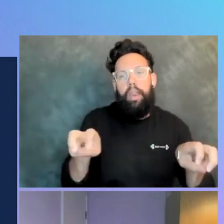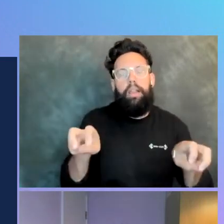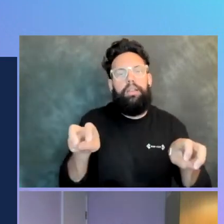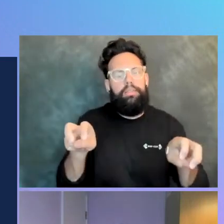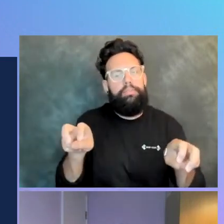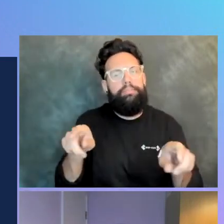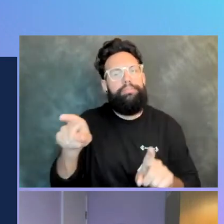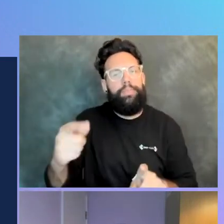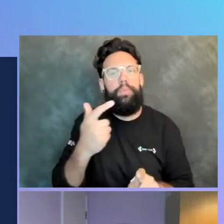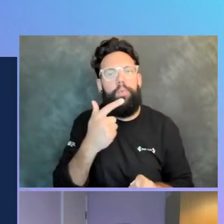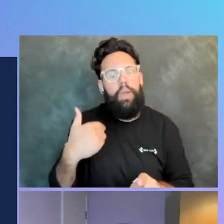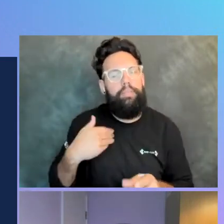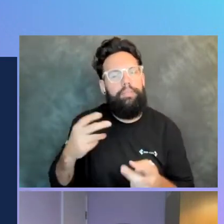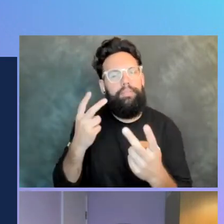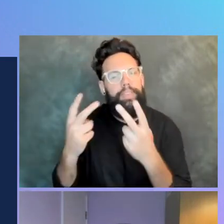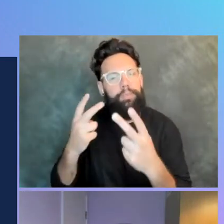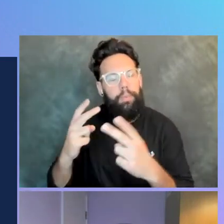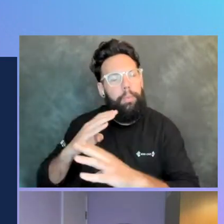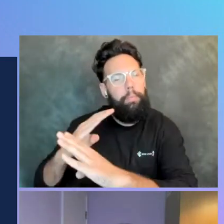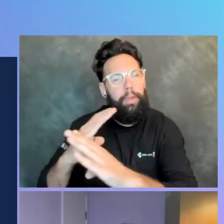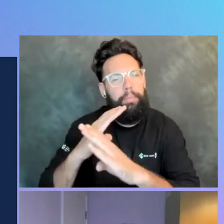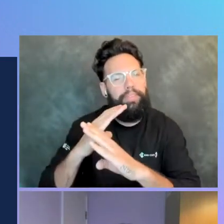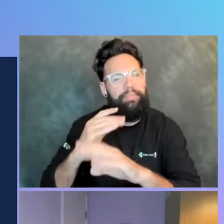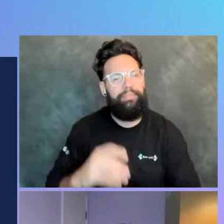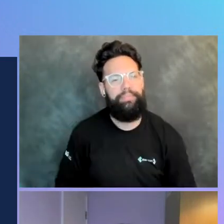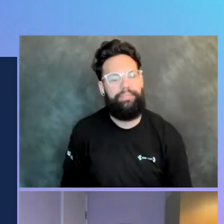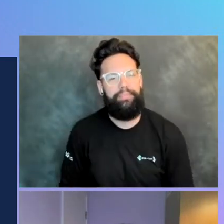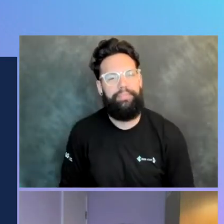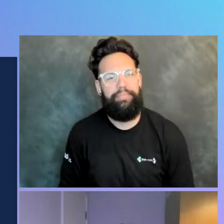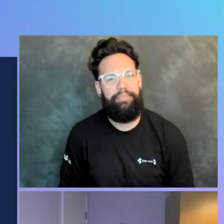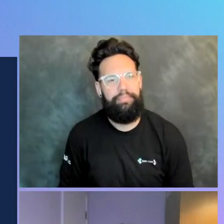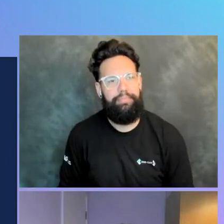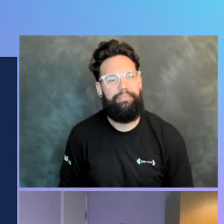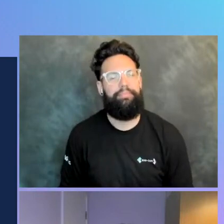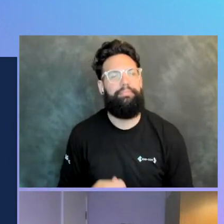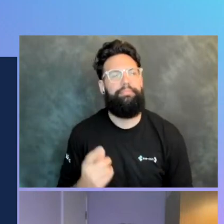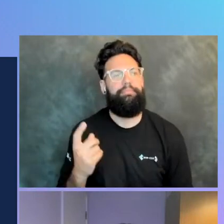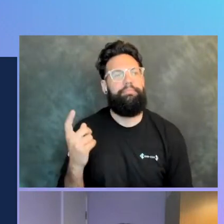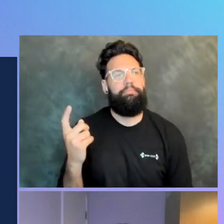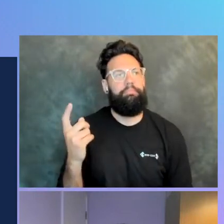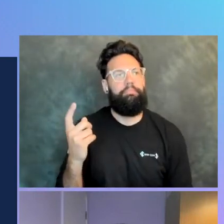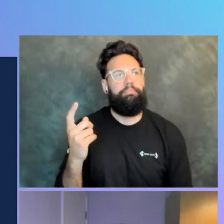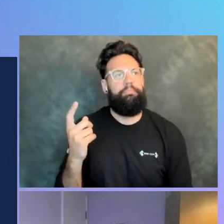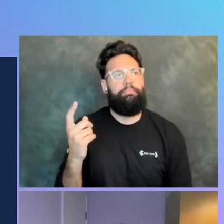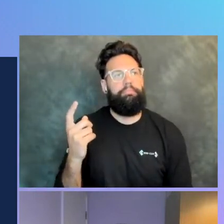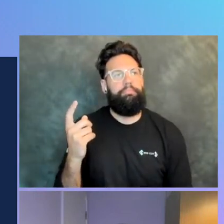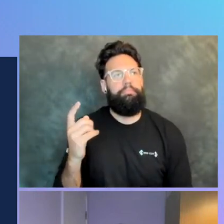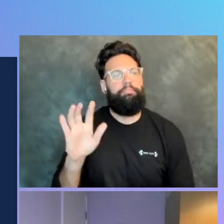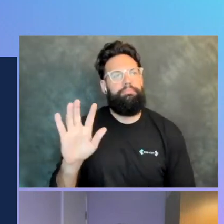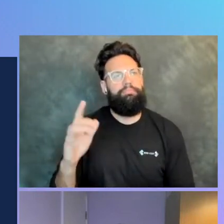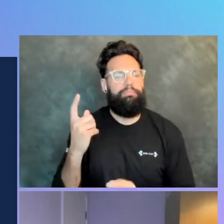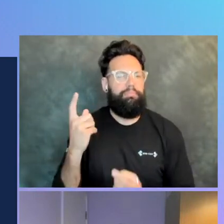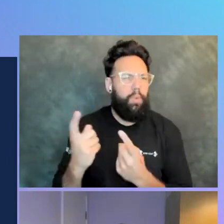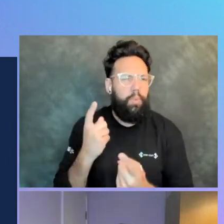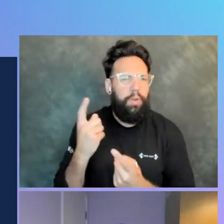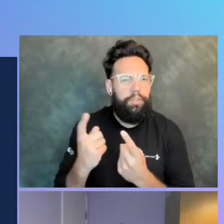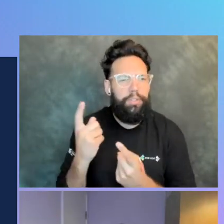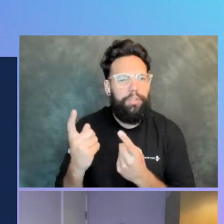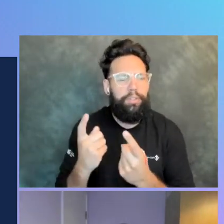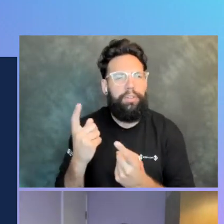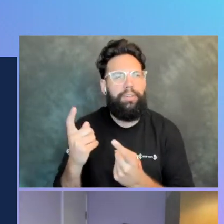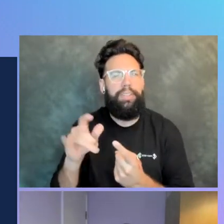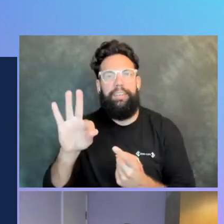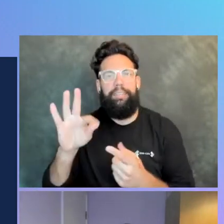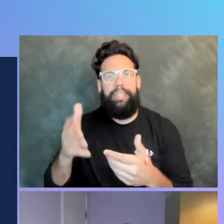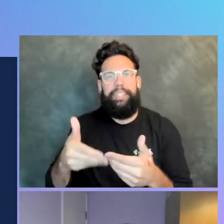very interesting. I wonder if people are more used to feeding back when it's quite technical and screen reader use day to